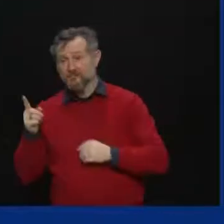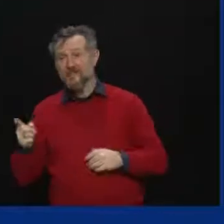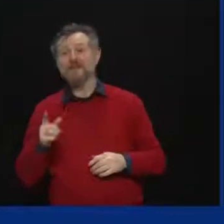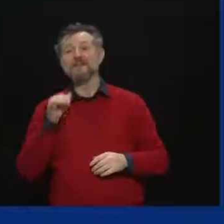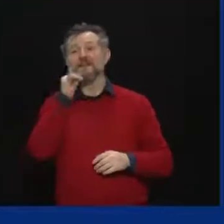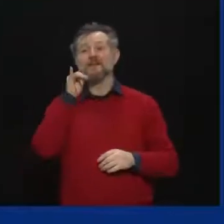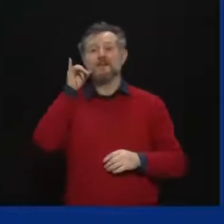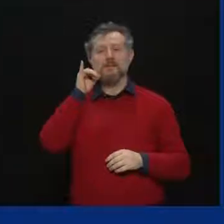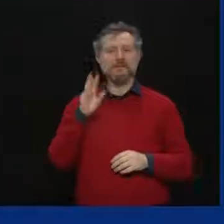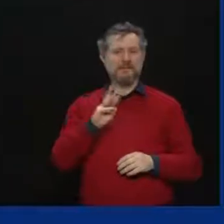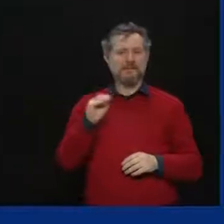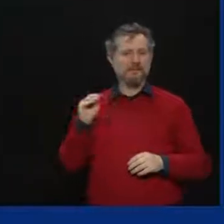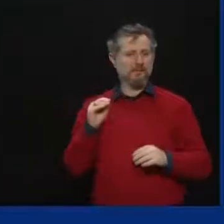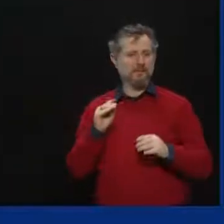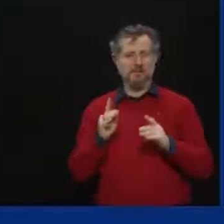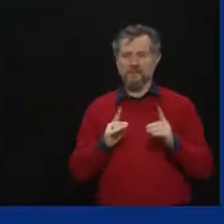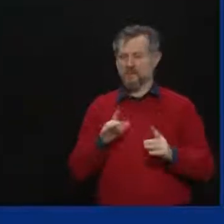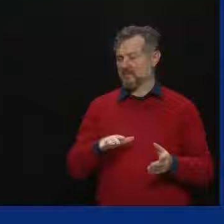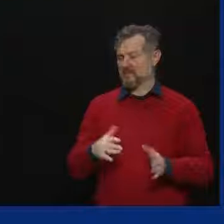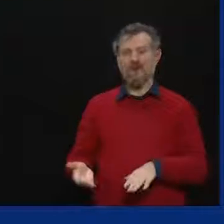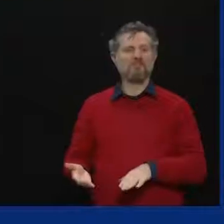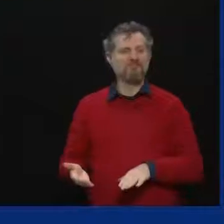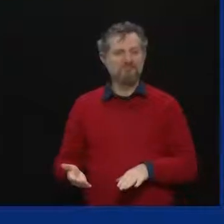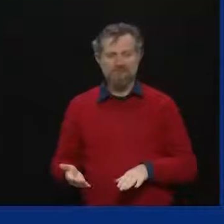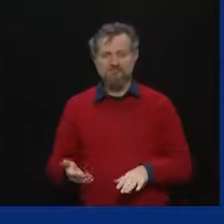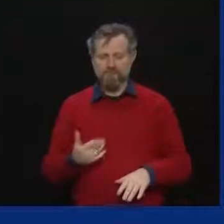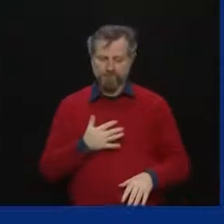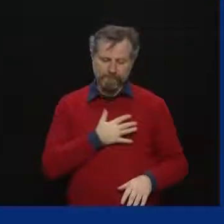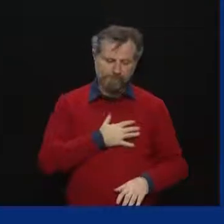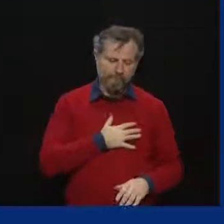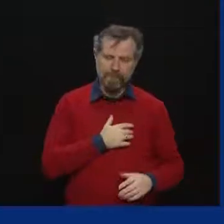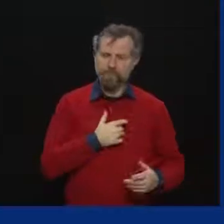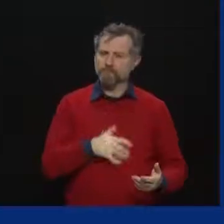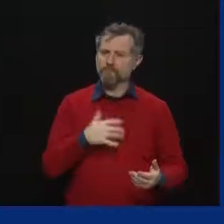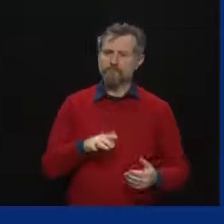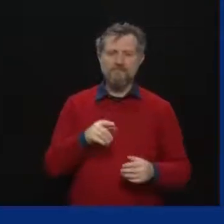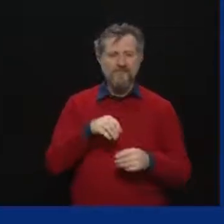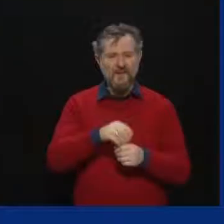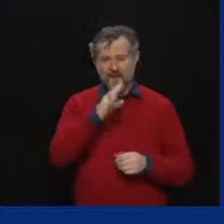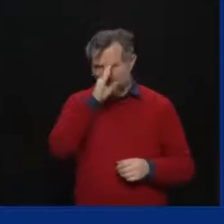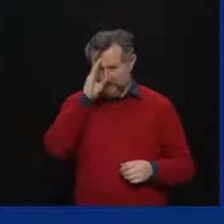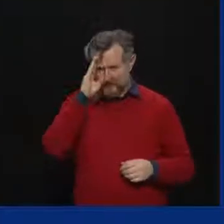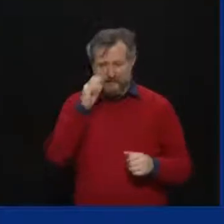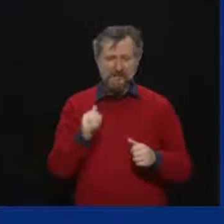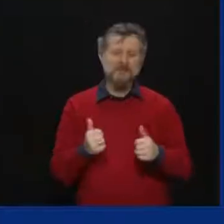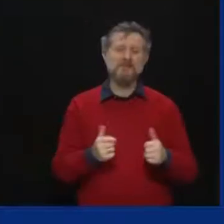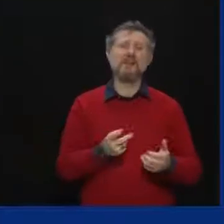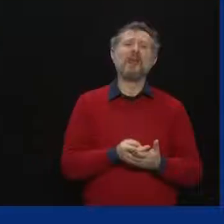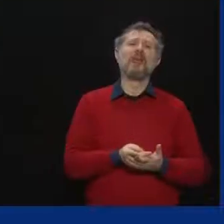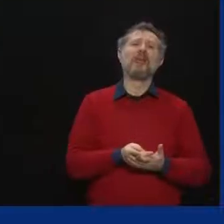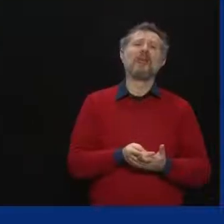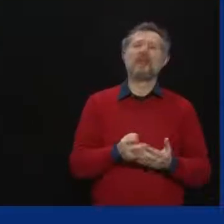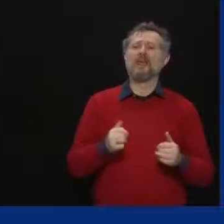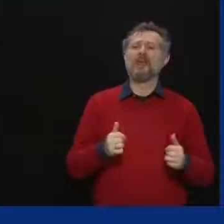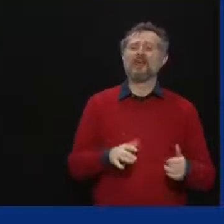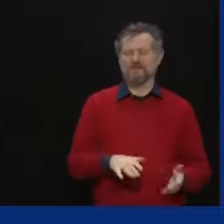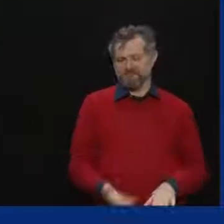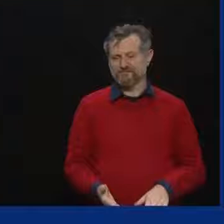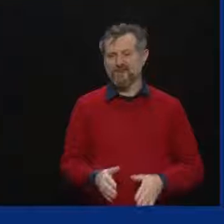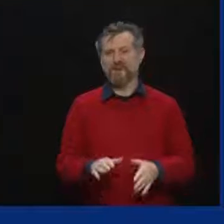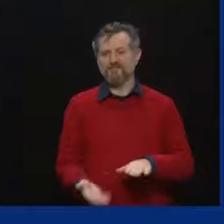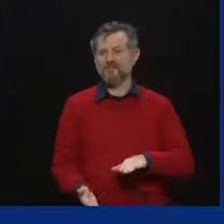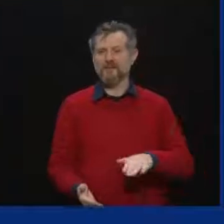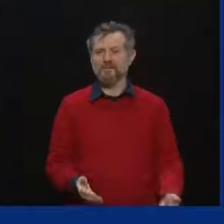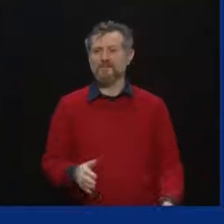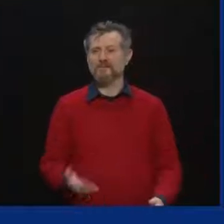Their families will be devastated during this holiday season, people who had been hospitalized, very sick. And this is just a horrific time of